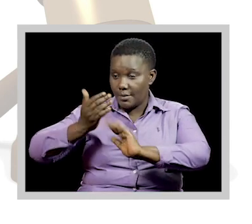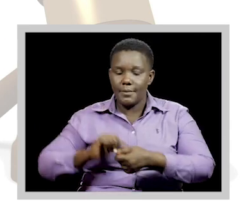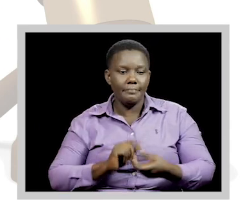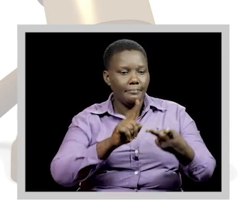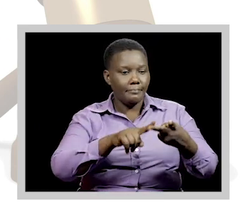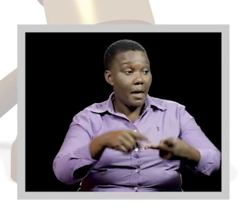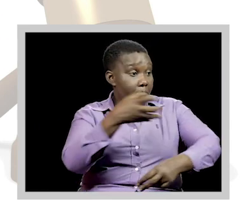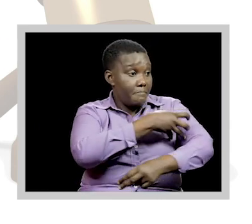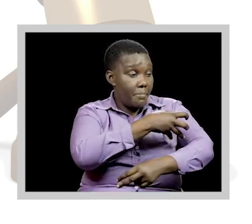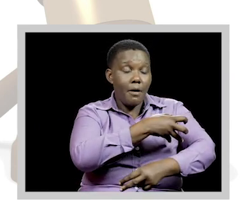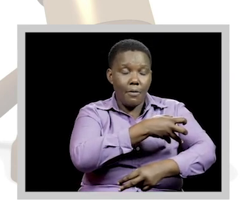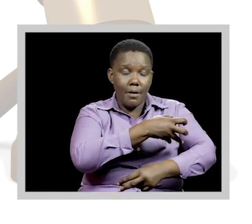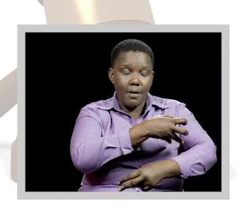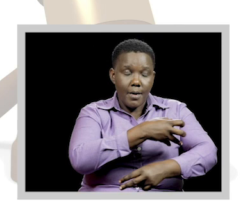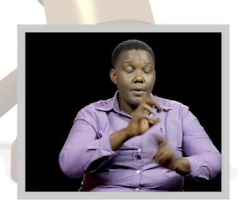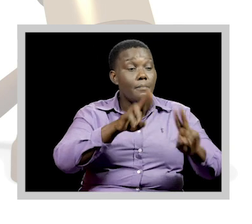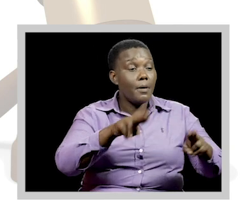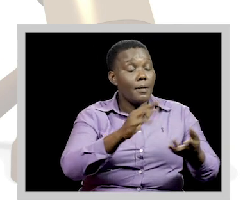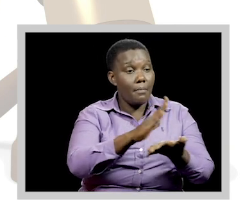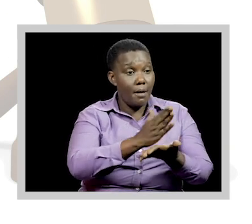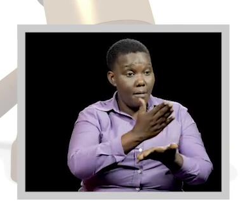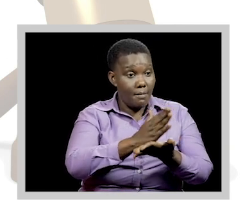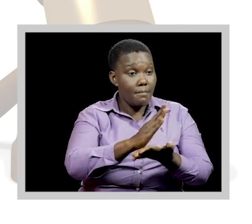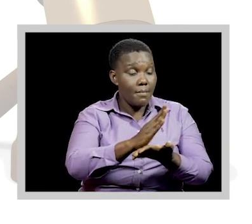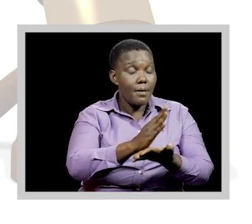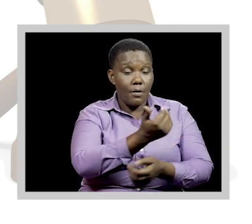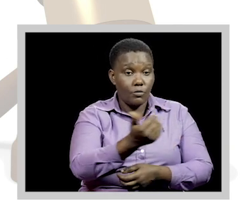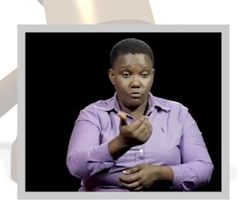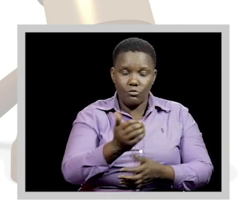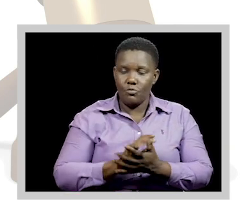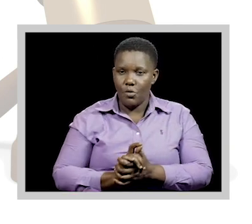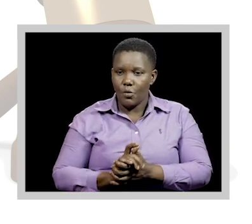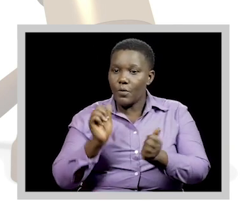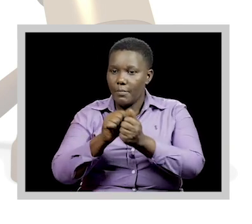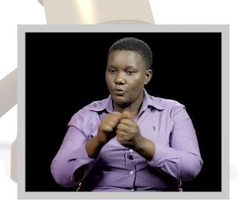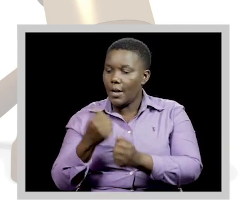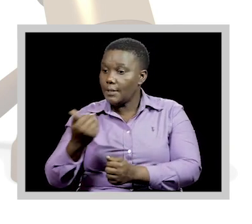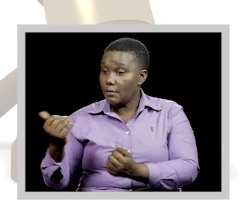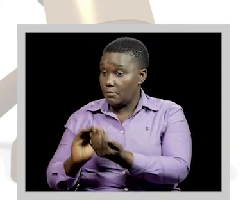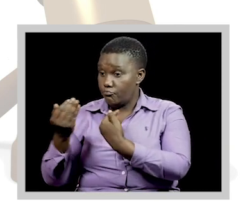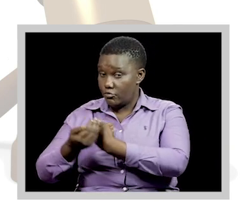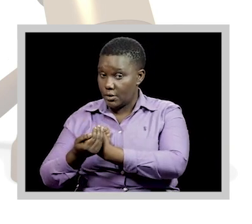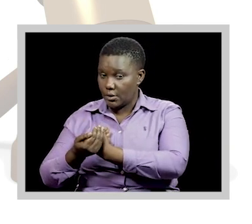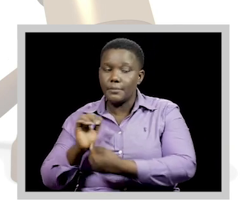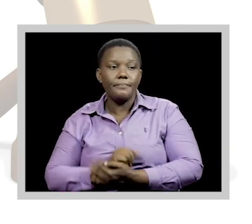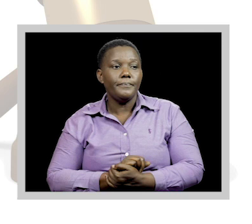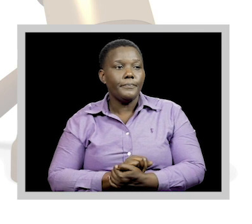introduction, jurisdiction of the juvenile court in civil applications and child protection